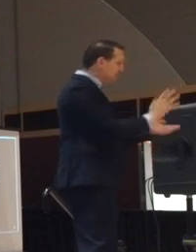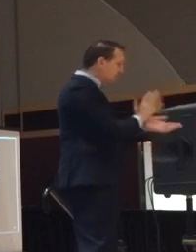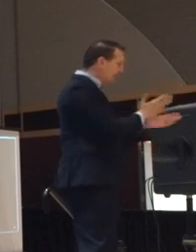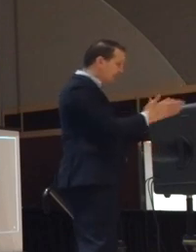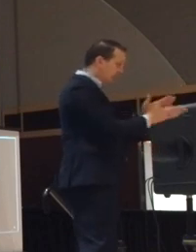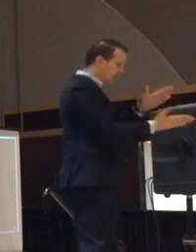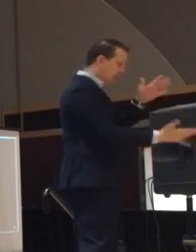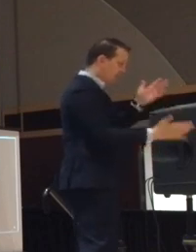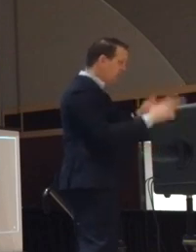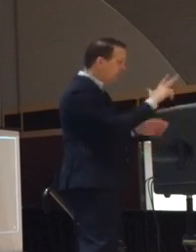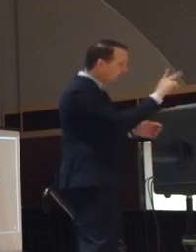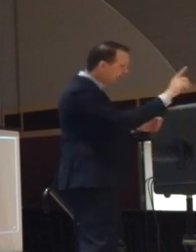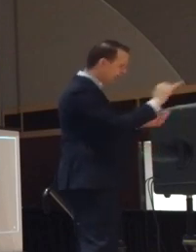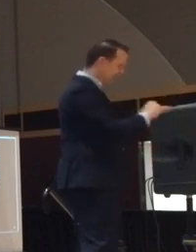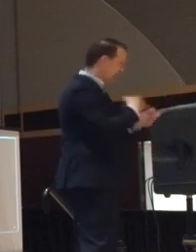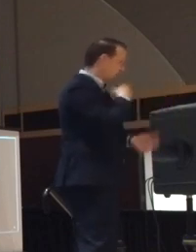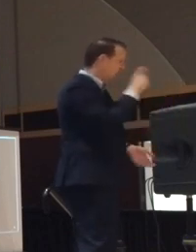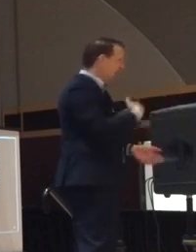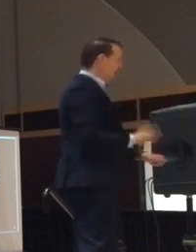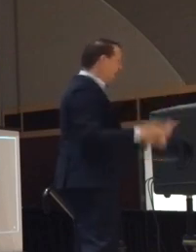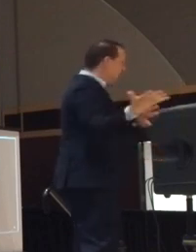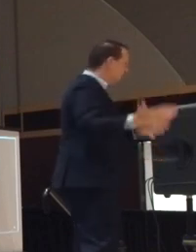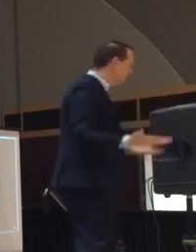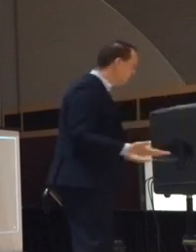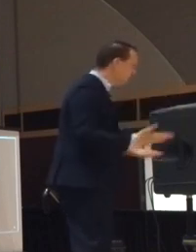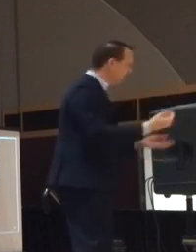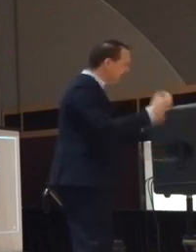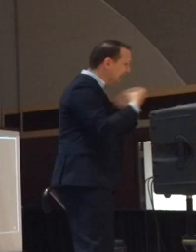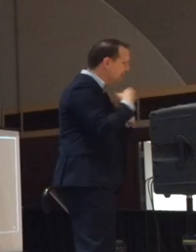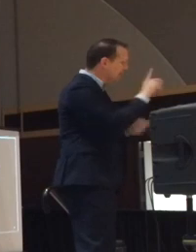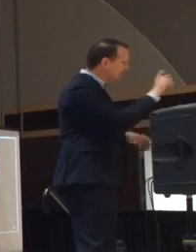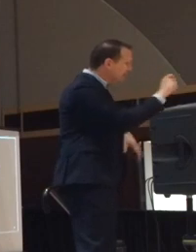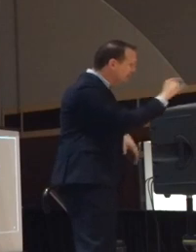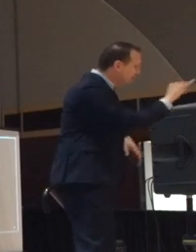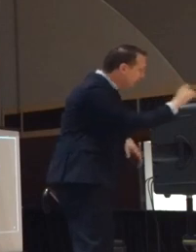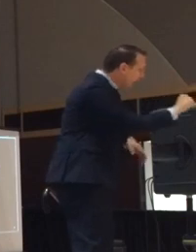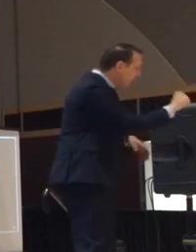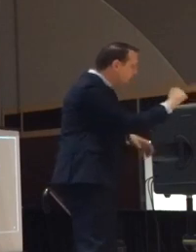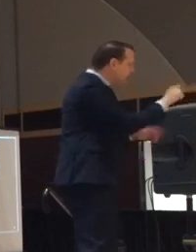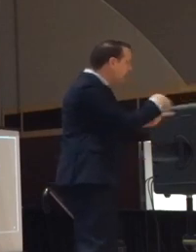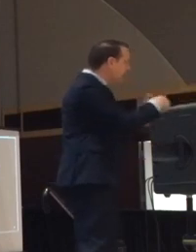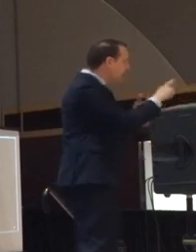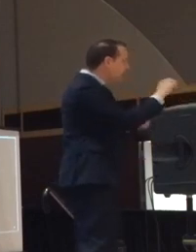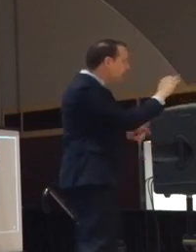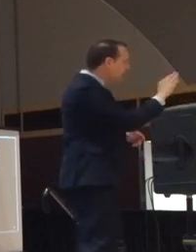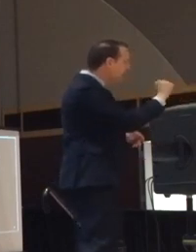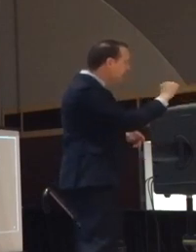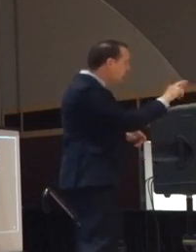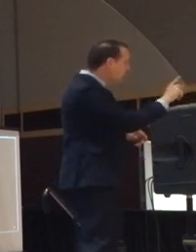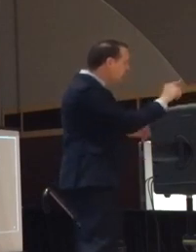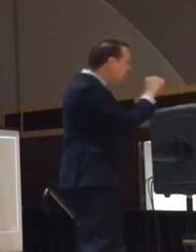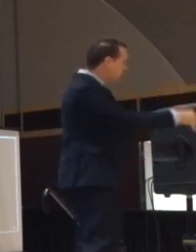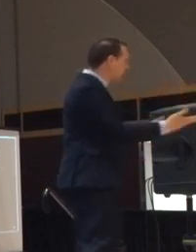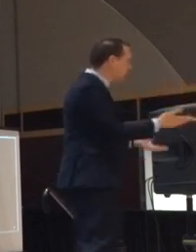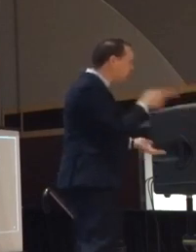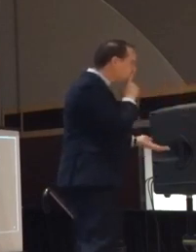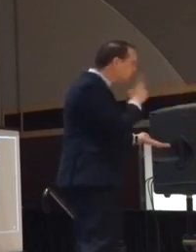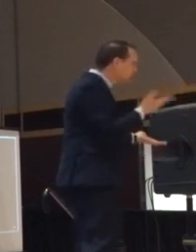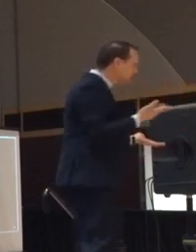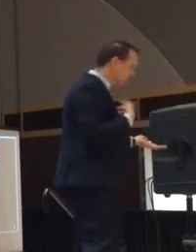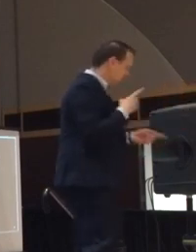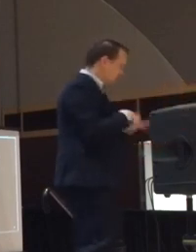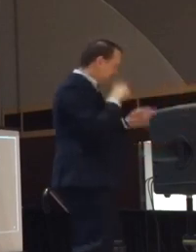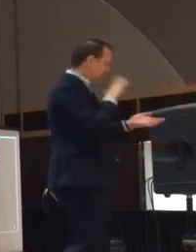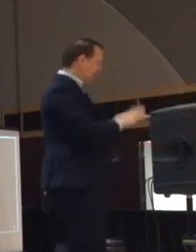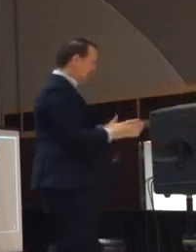of stuff in three dimensions I don't even need. Give me a set of details that's got the rebar placement in it. I couldn't believe